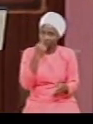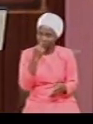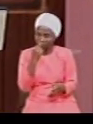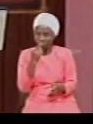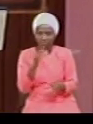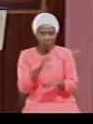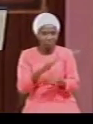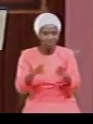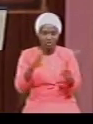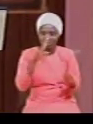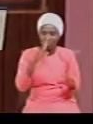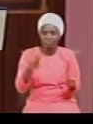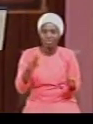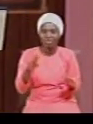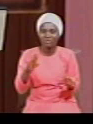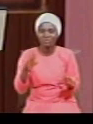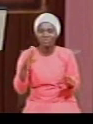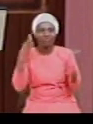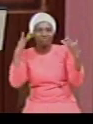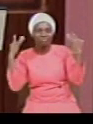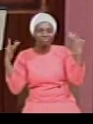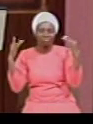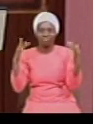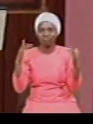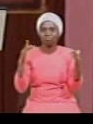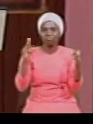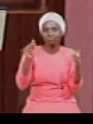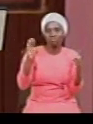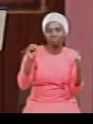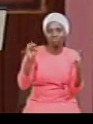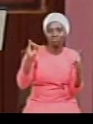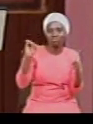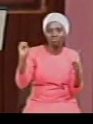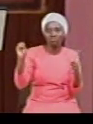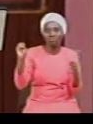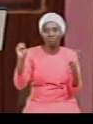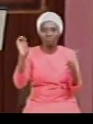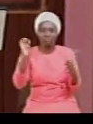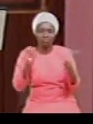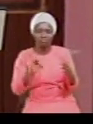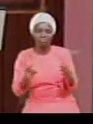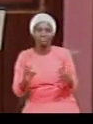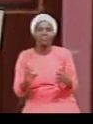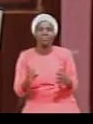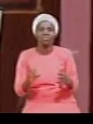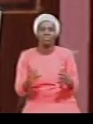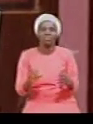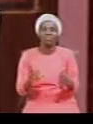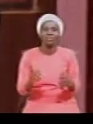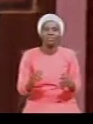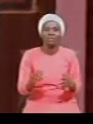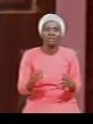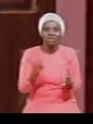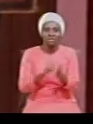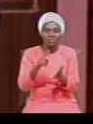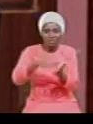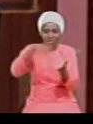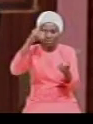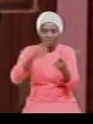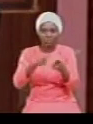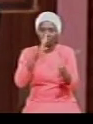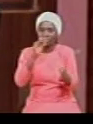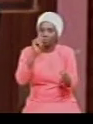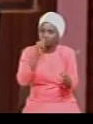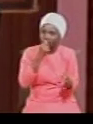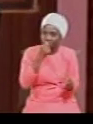flippant, don't be frivolous, don't be a clown. That ye study to be quiet and to